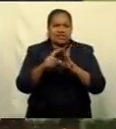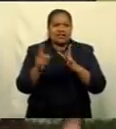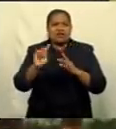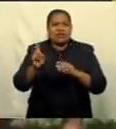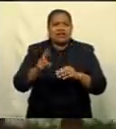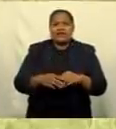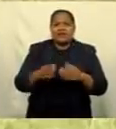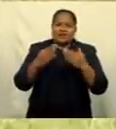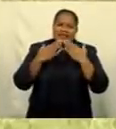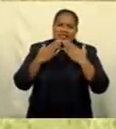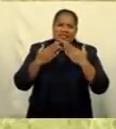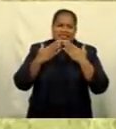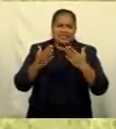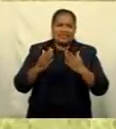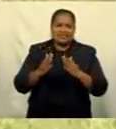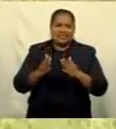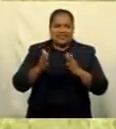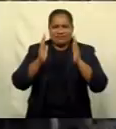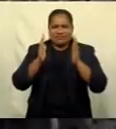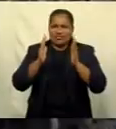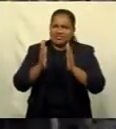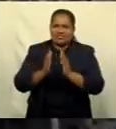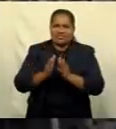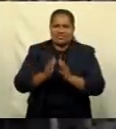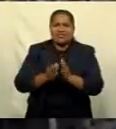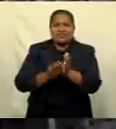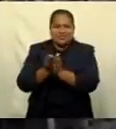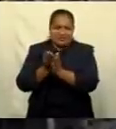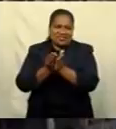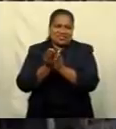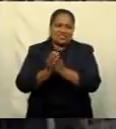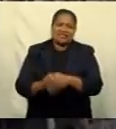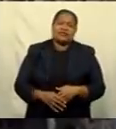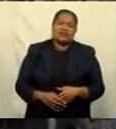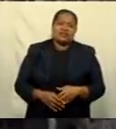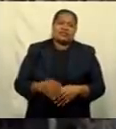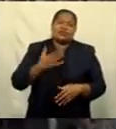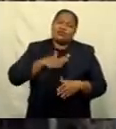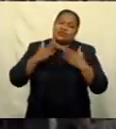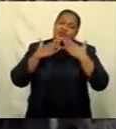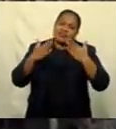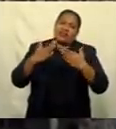Thanksgiving service. To thank the Almighty God for His faithfulness,